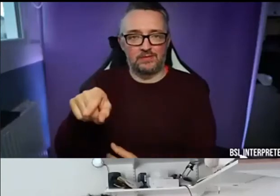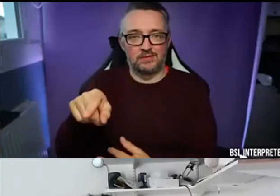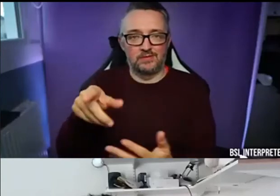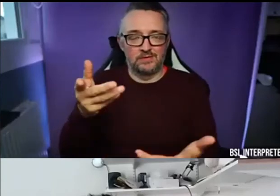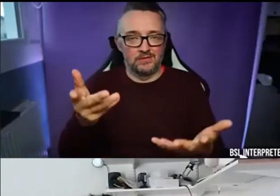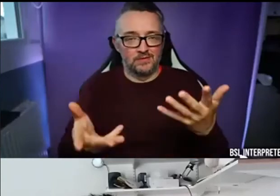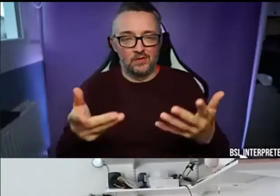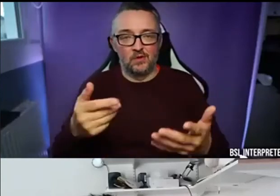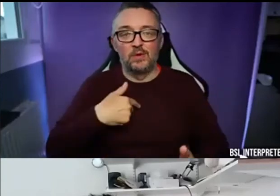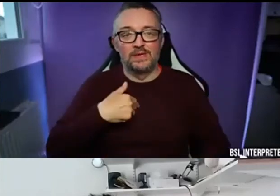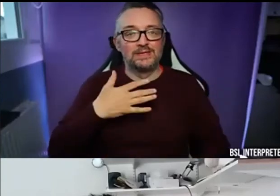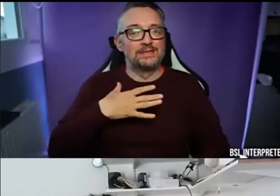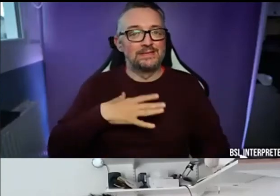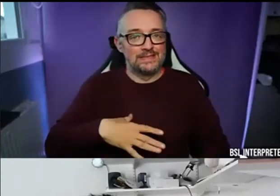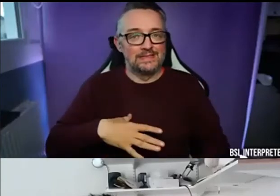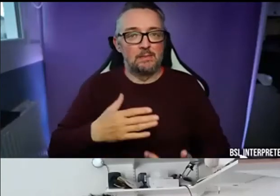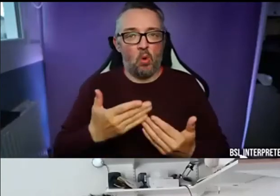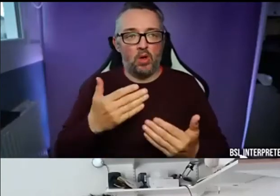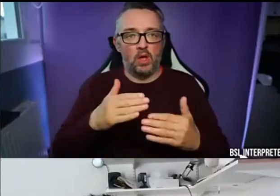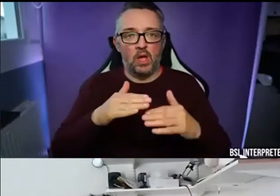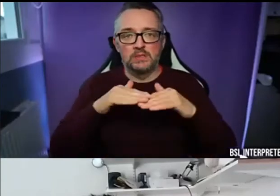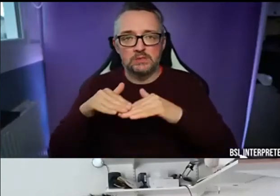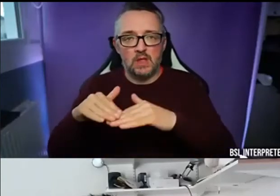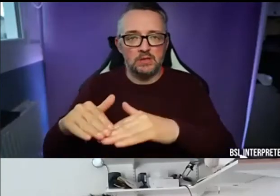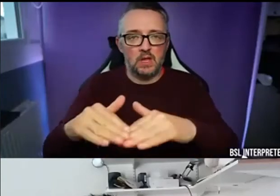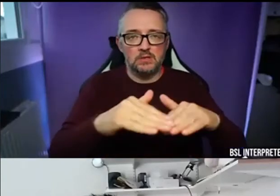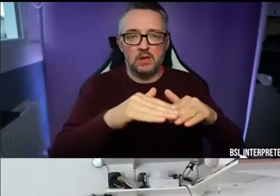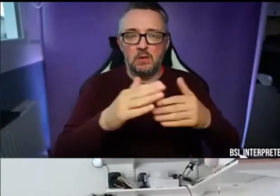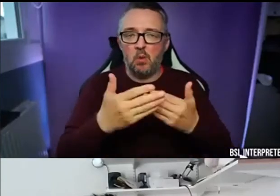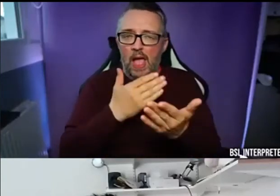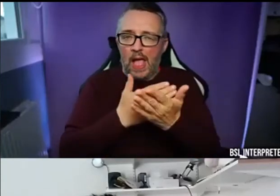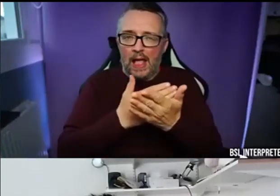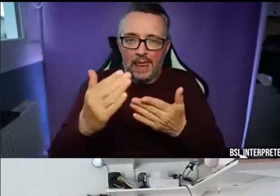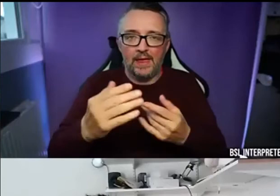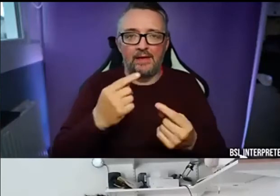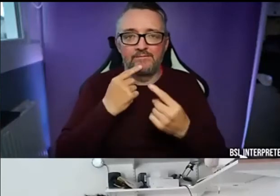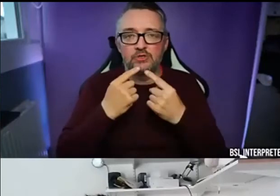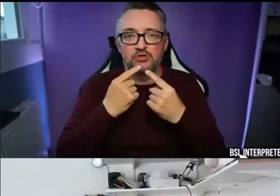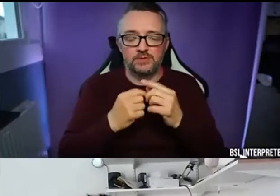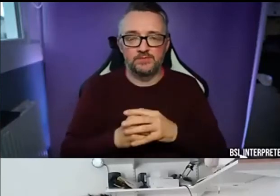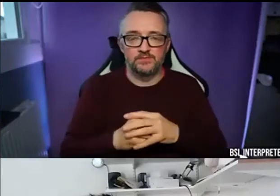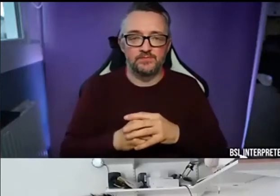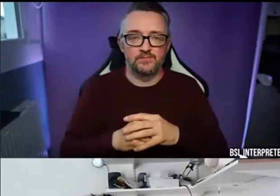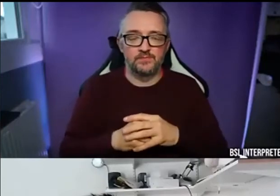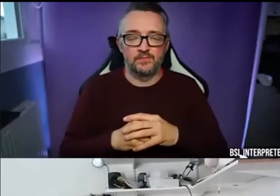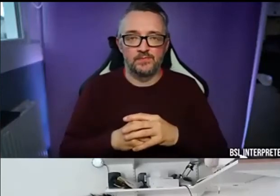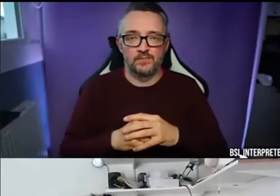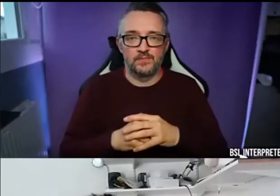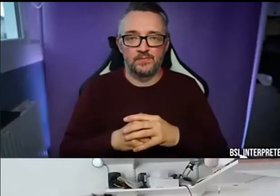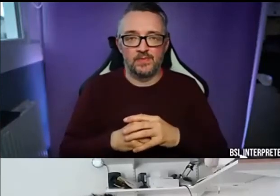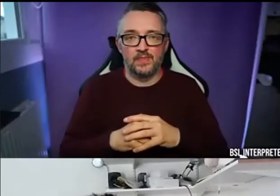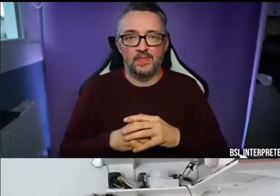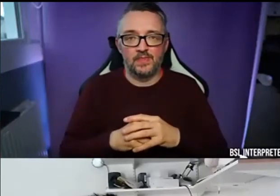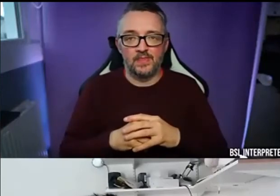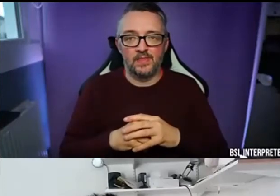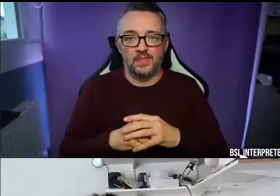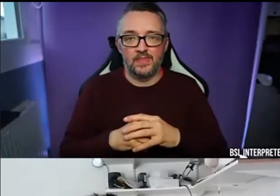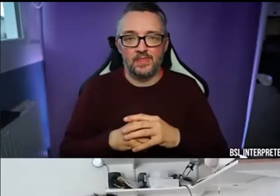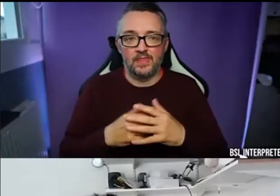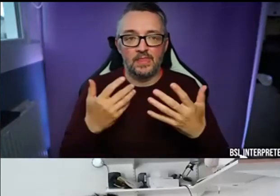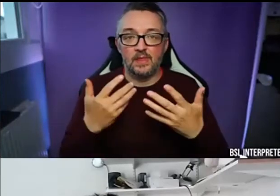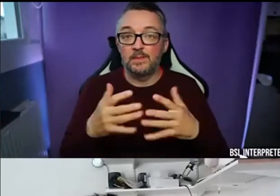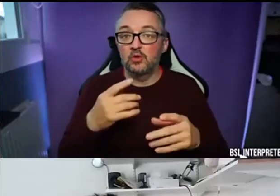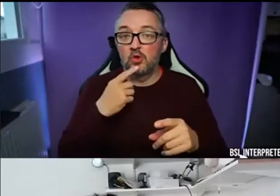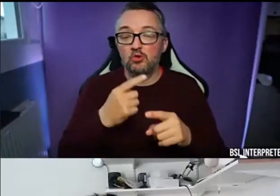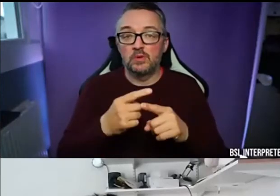that standardization and clarity about that. We also talked, yes, about bus